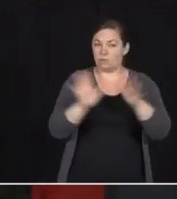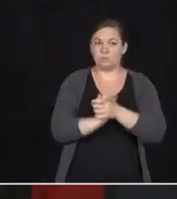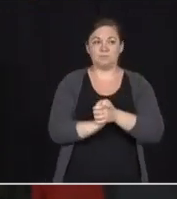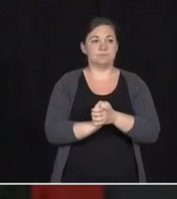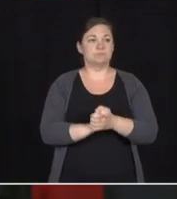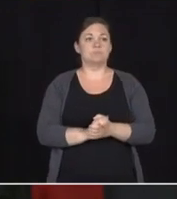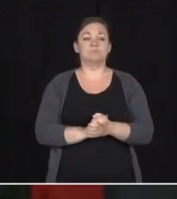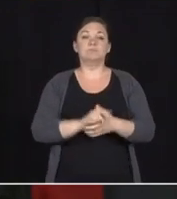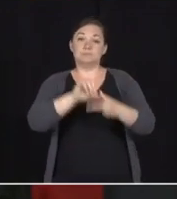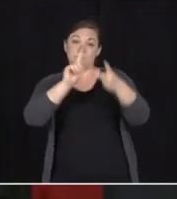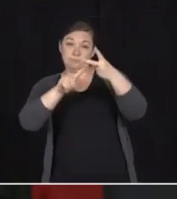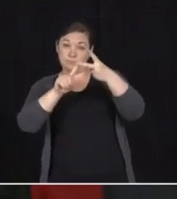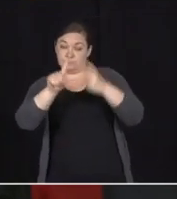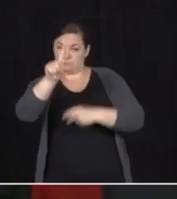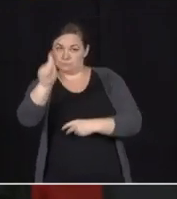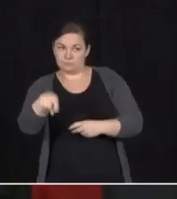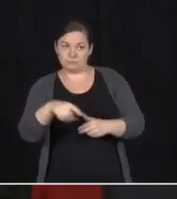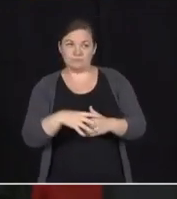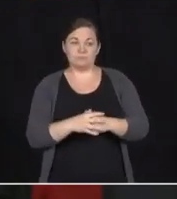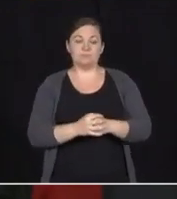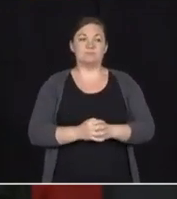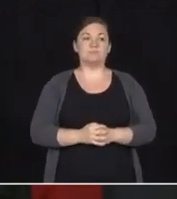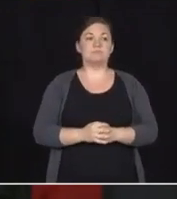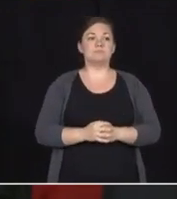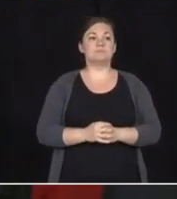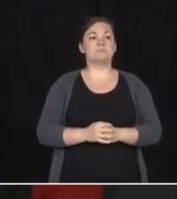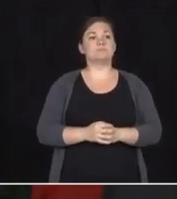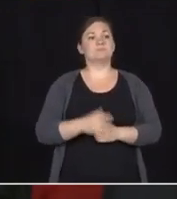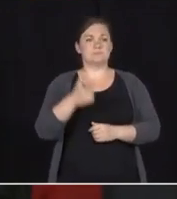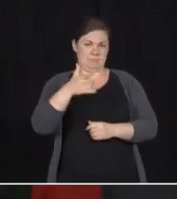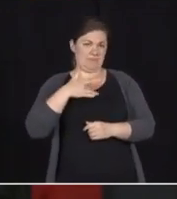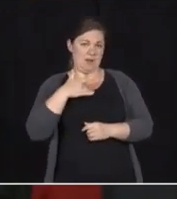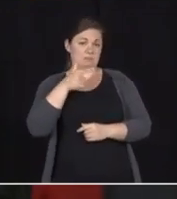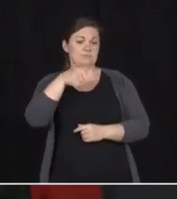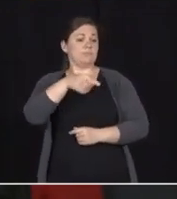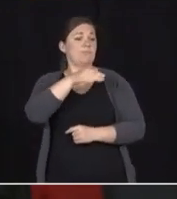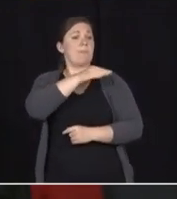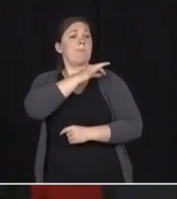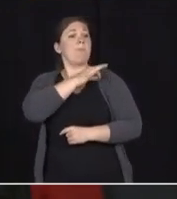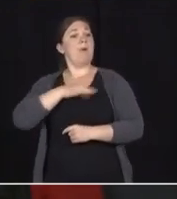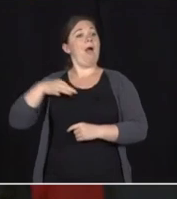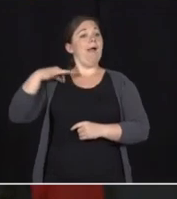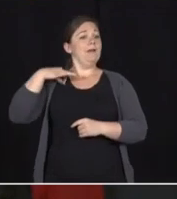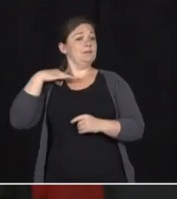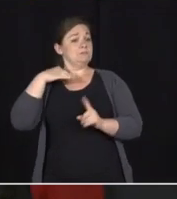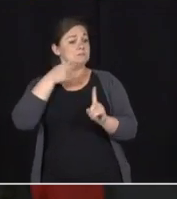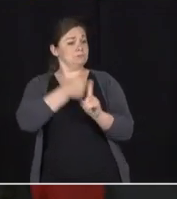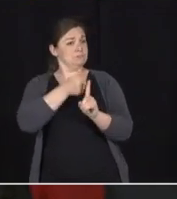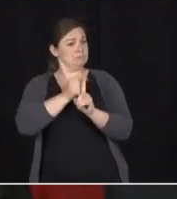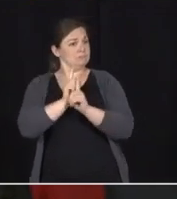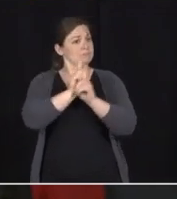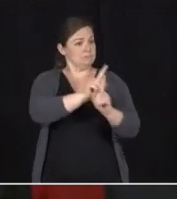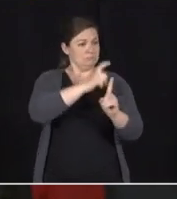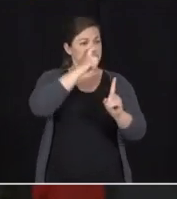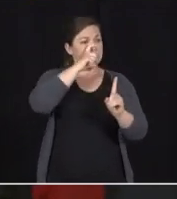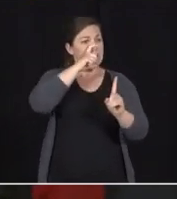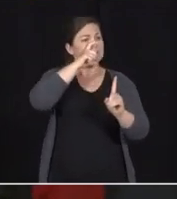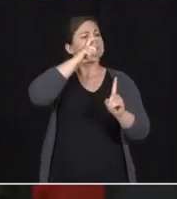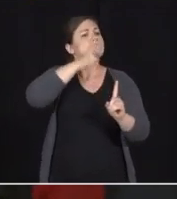And on that, first off, do you think the mayor needs to get a test as well? Because he was there and he had his mask down. And also, you